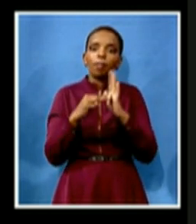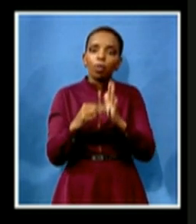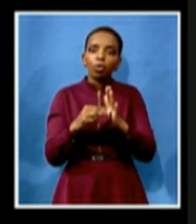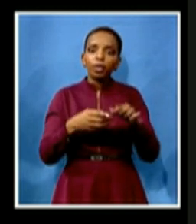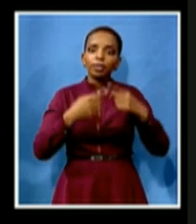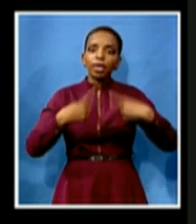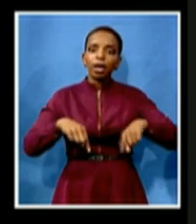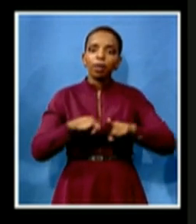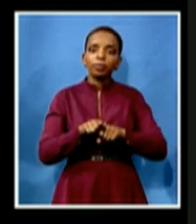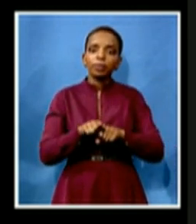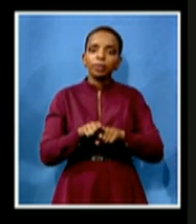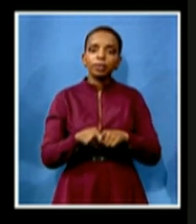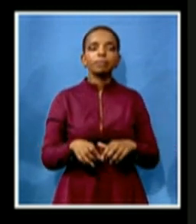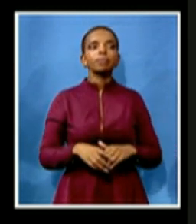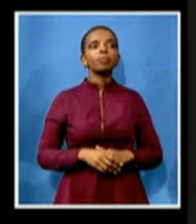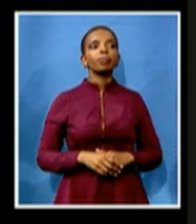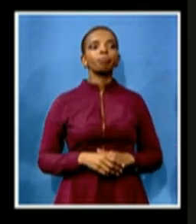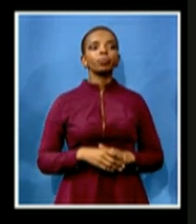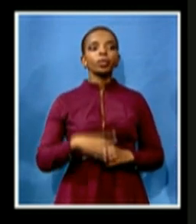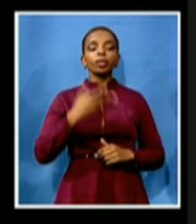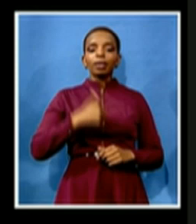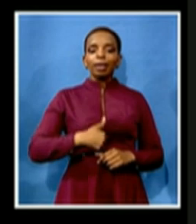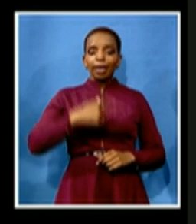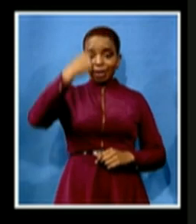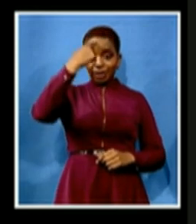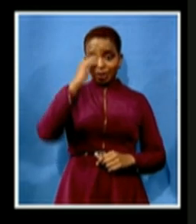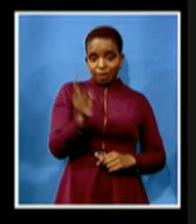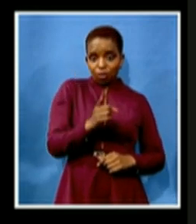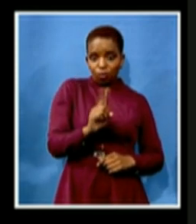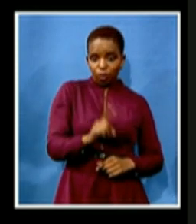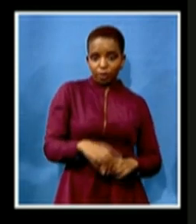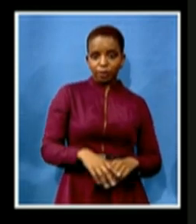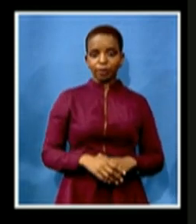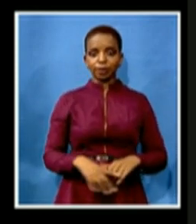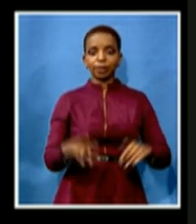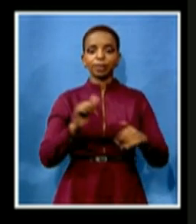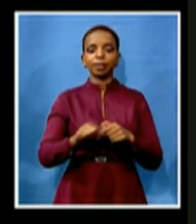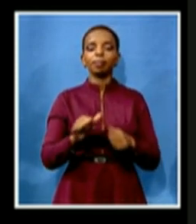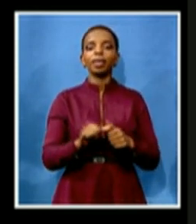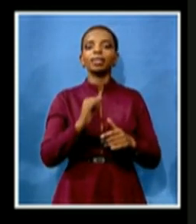say, when we need a bit of kind of